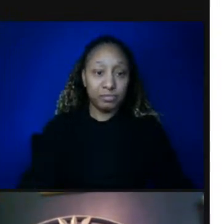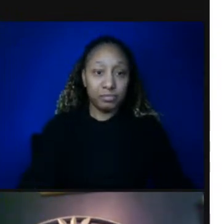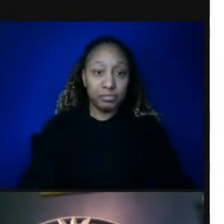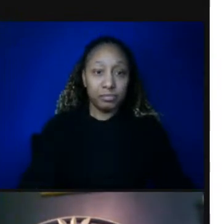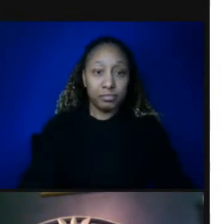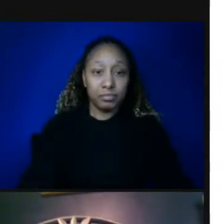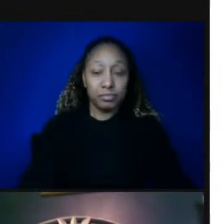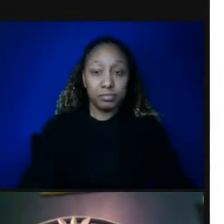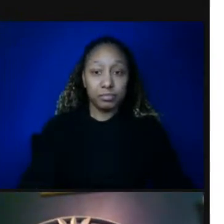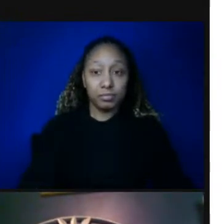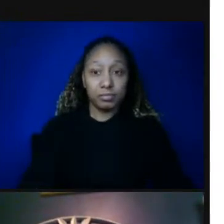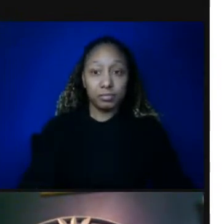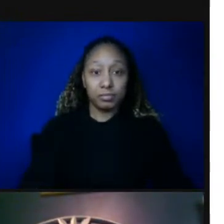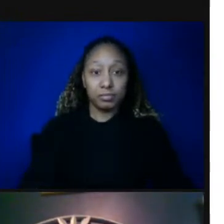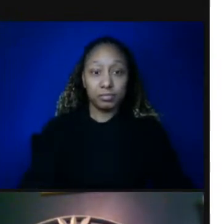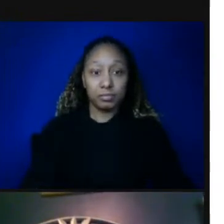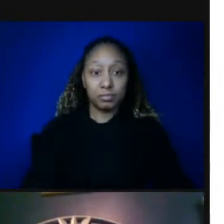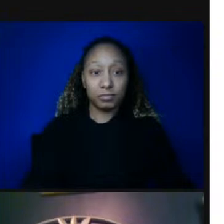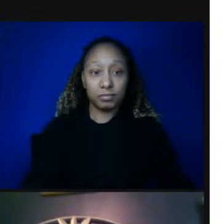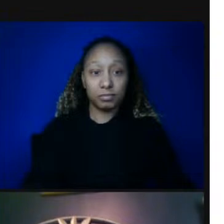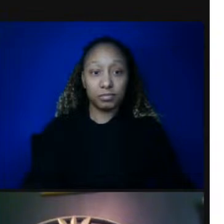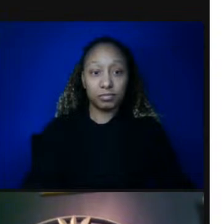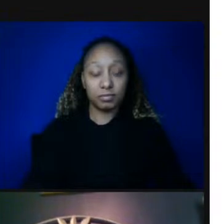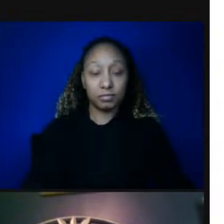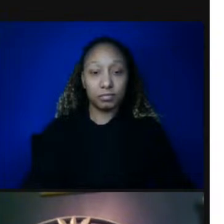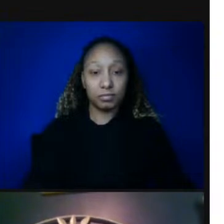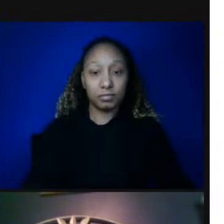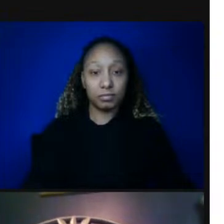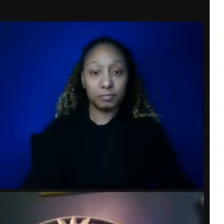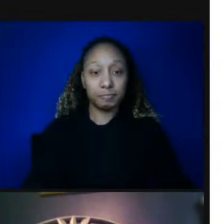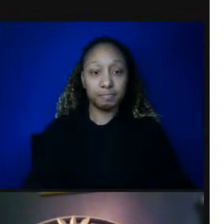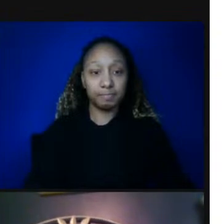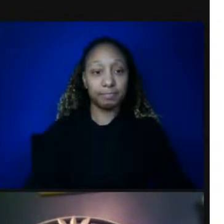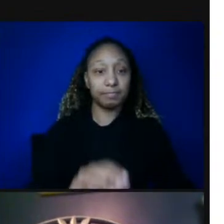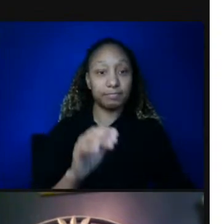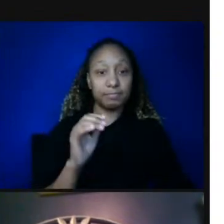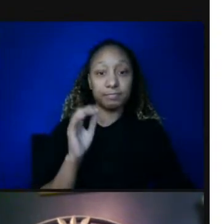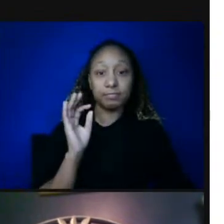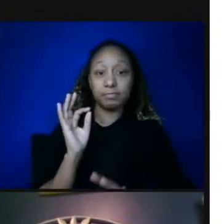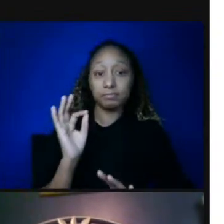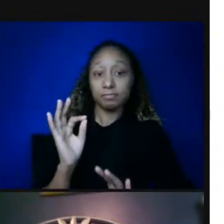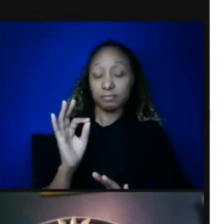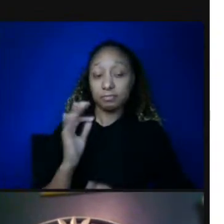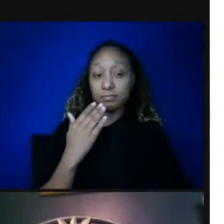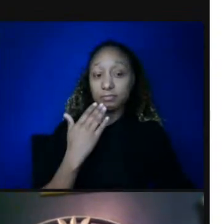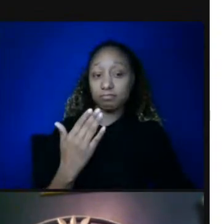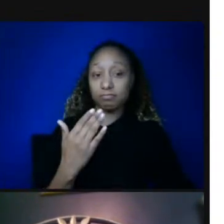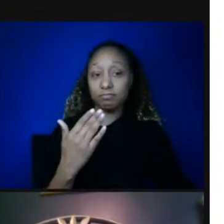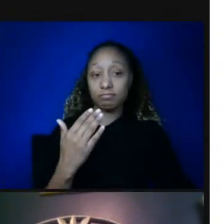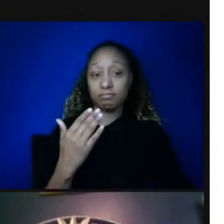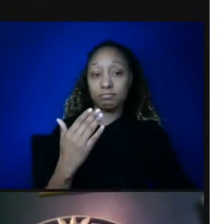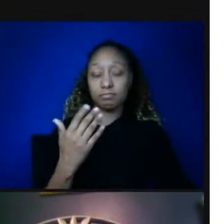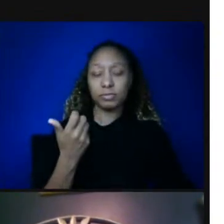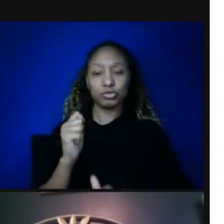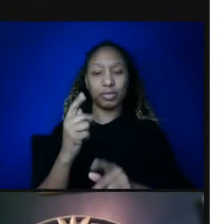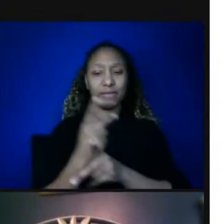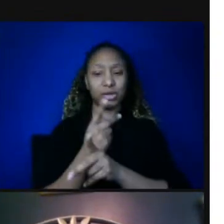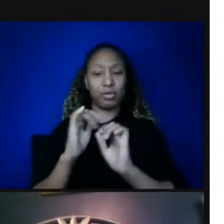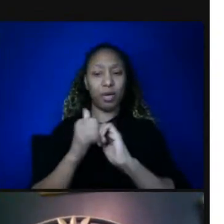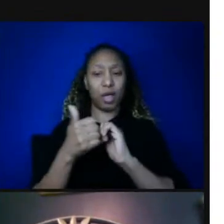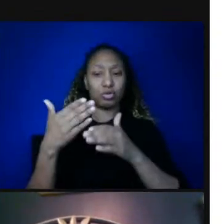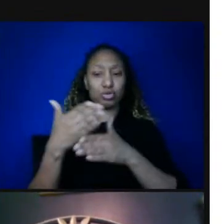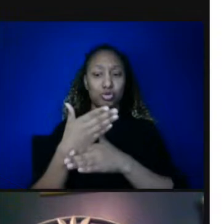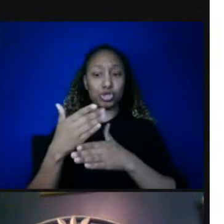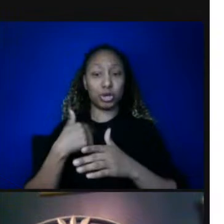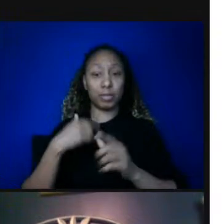Great. Now I just got to figure out how to share my screen, which